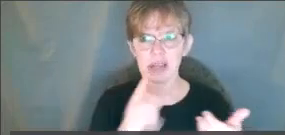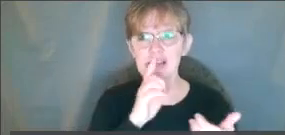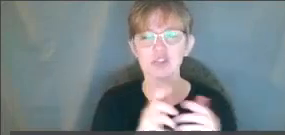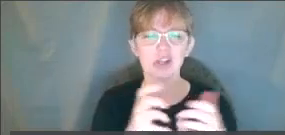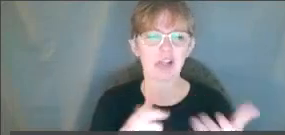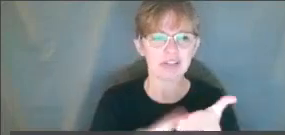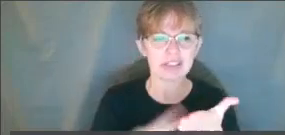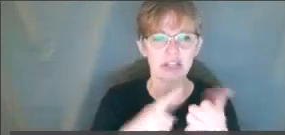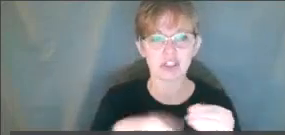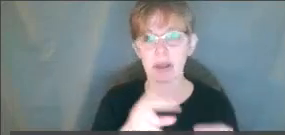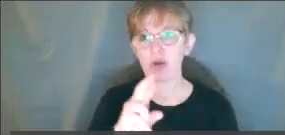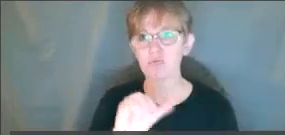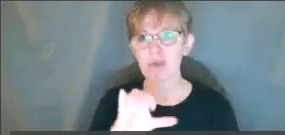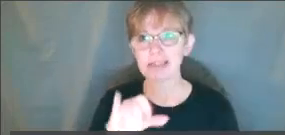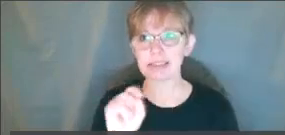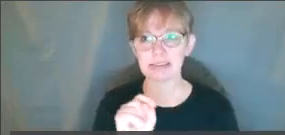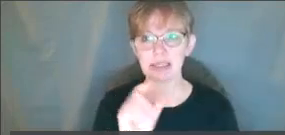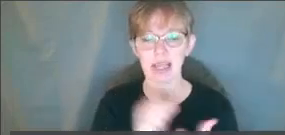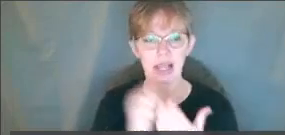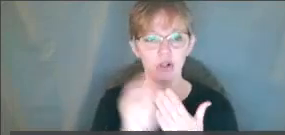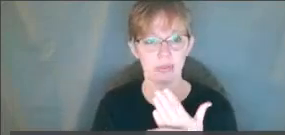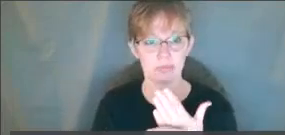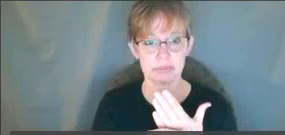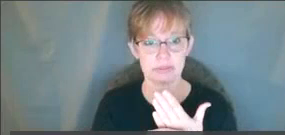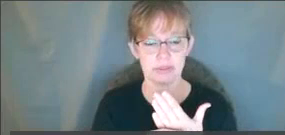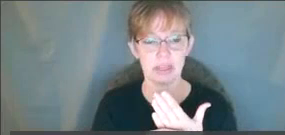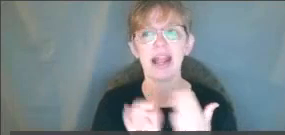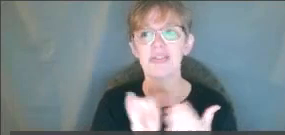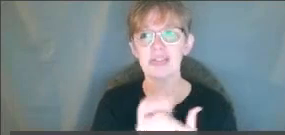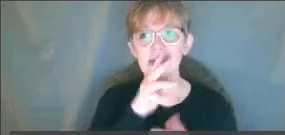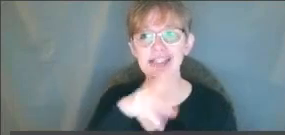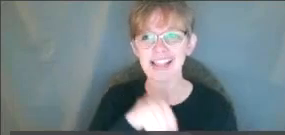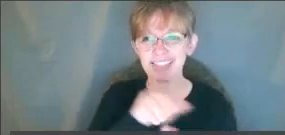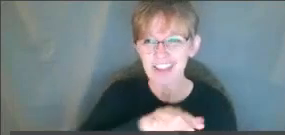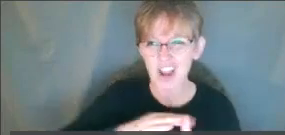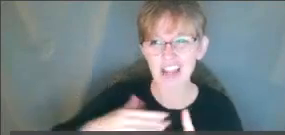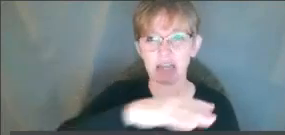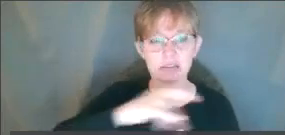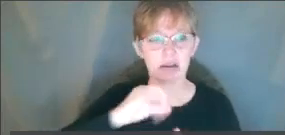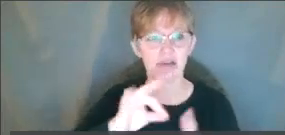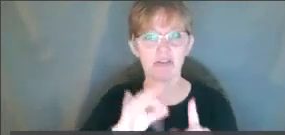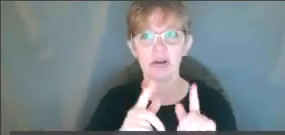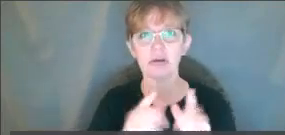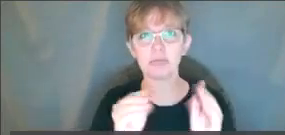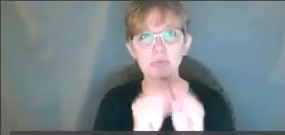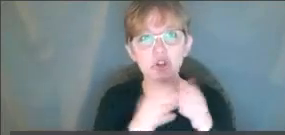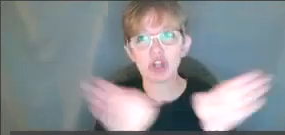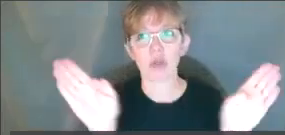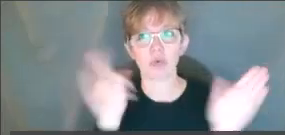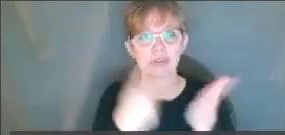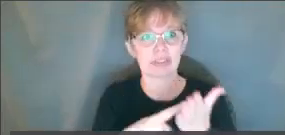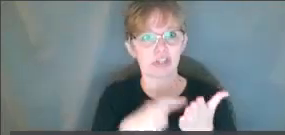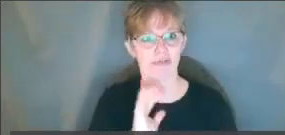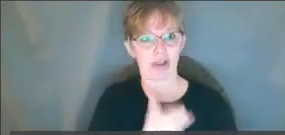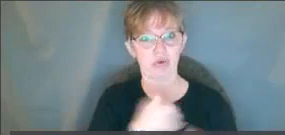of racist algorithms, and it's within a context of a broader discussion of our systems. And so what we're seeing is